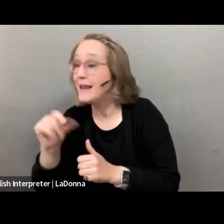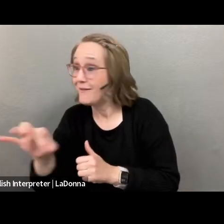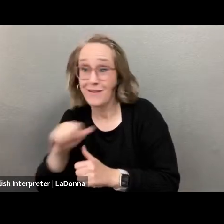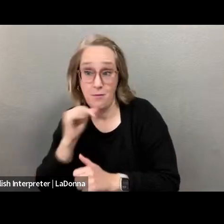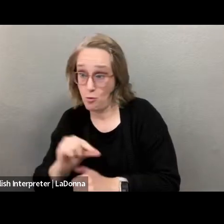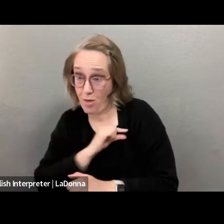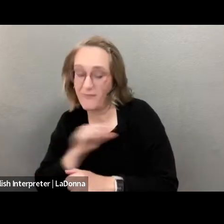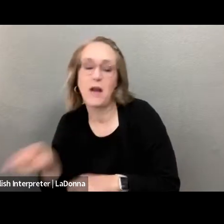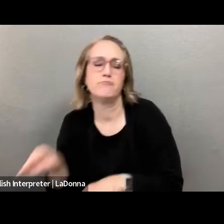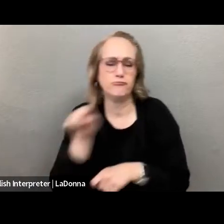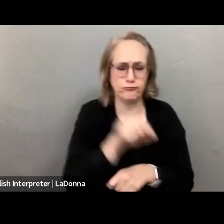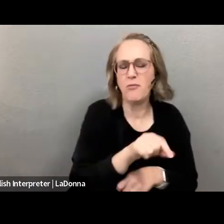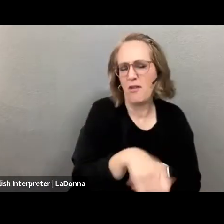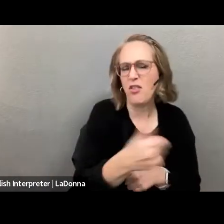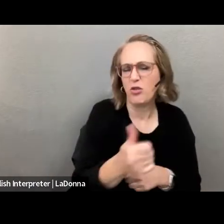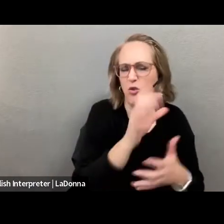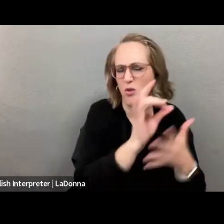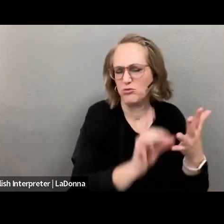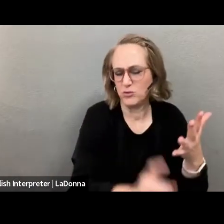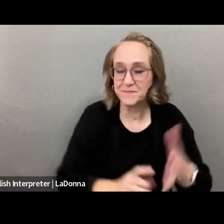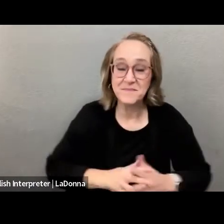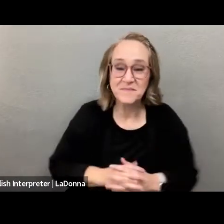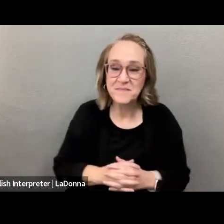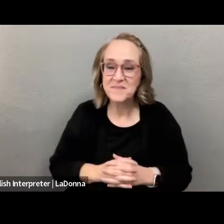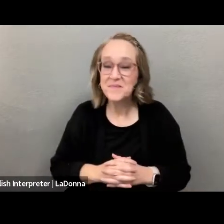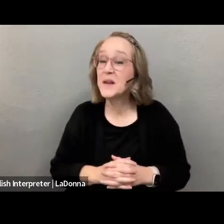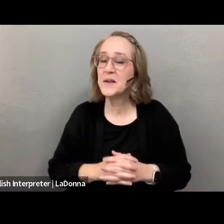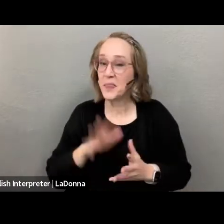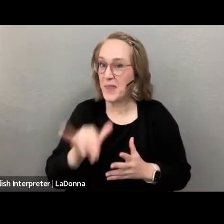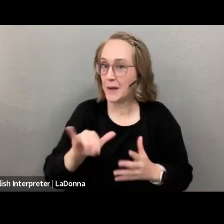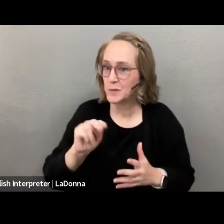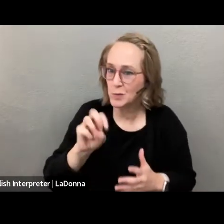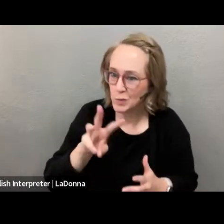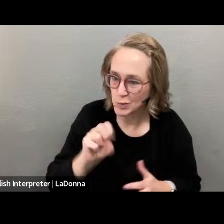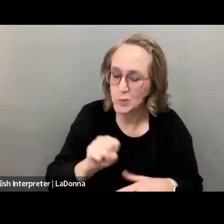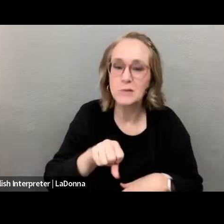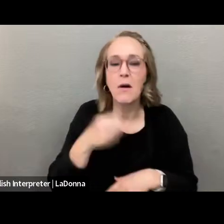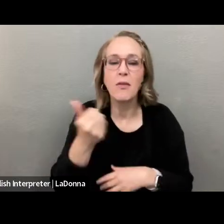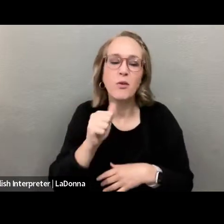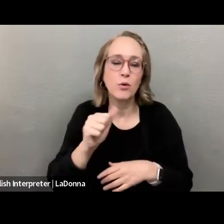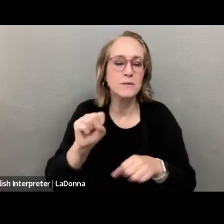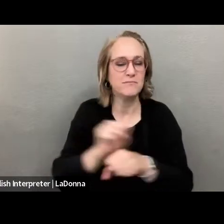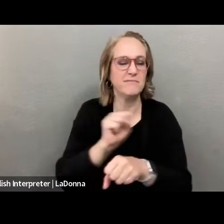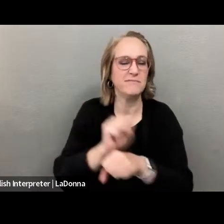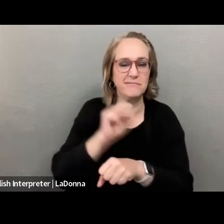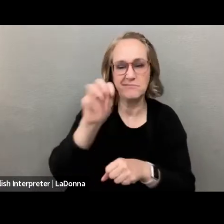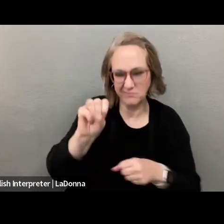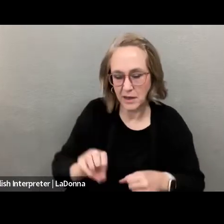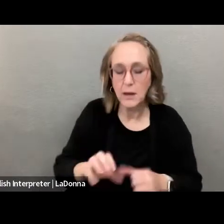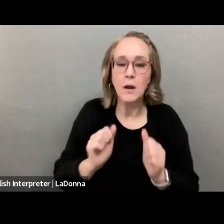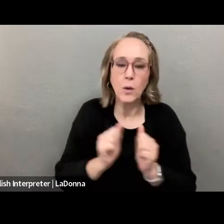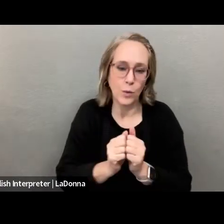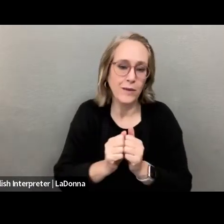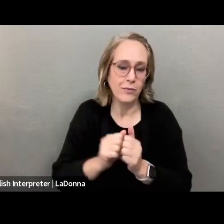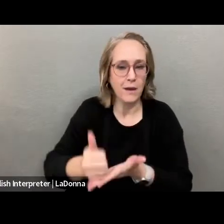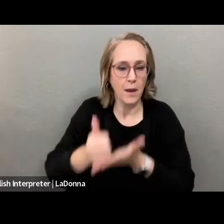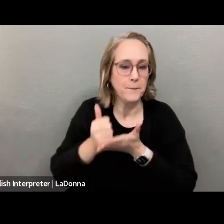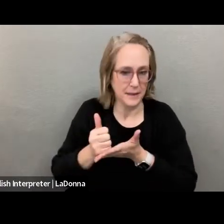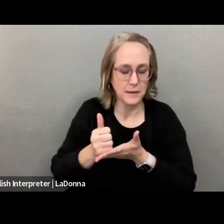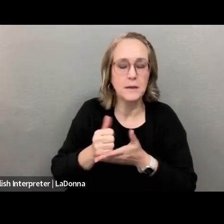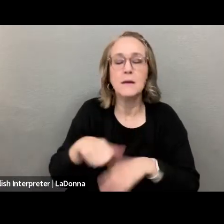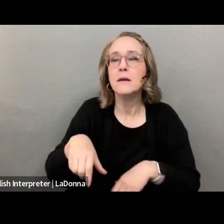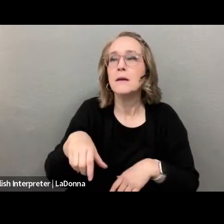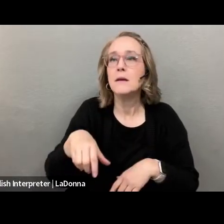need. So that's the other thing that I spend the majority of my time on is